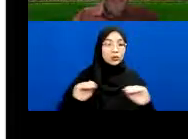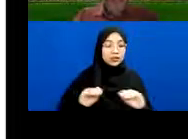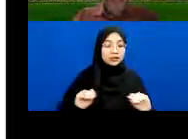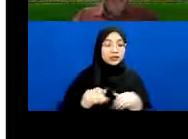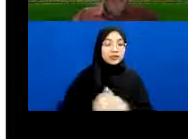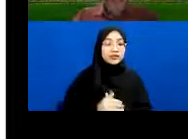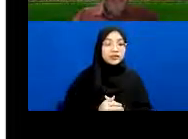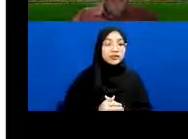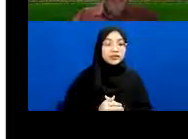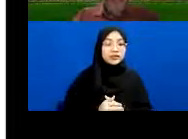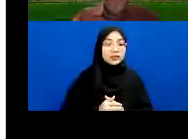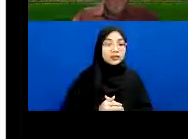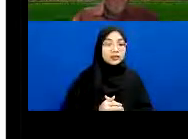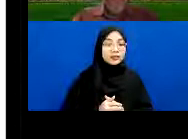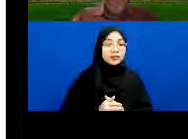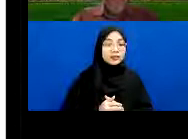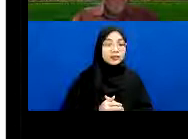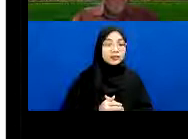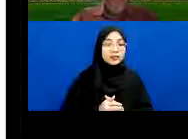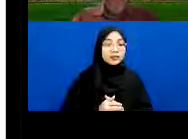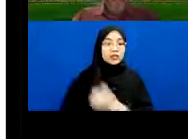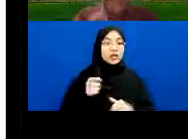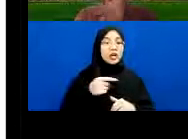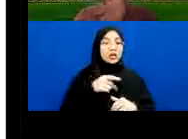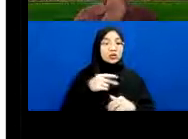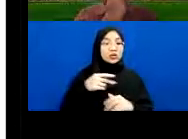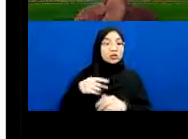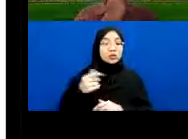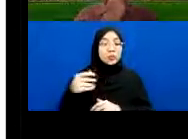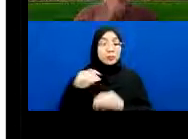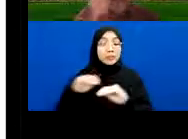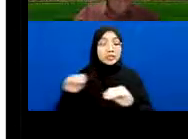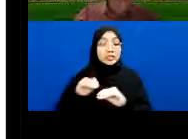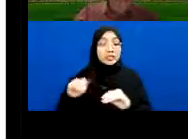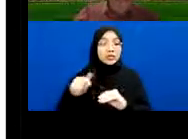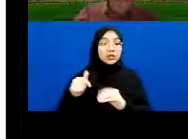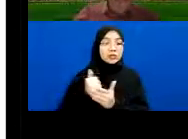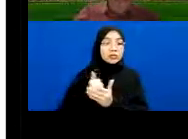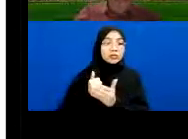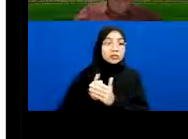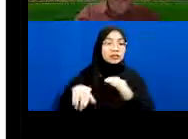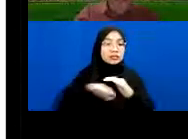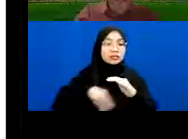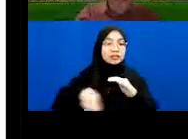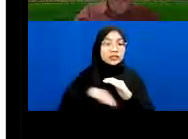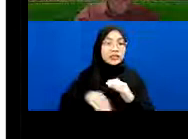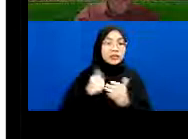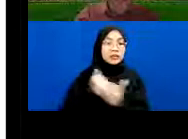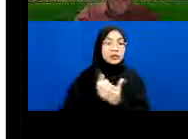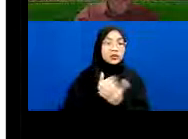rights of education for every person, including those who have limitations, to be treated fairly without